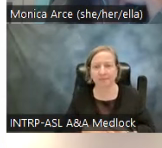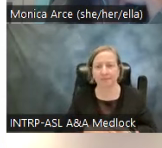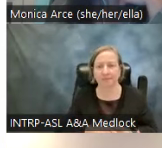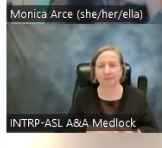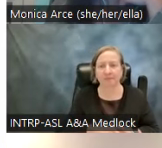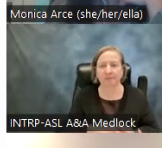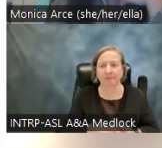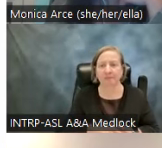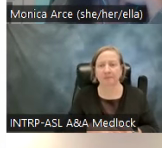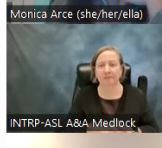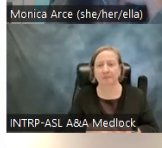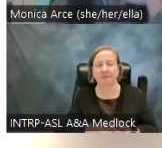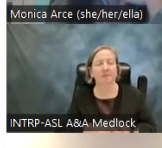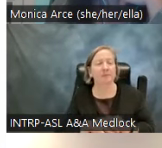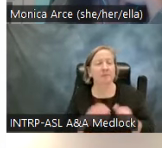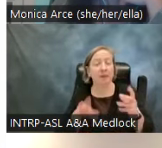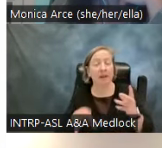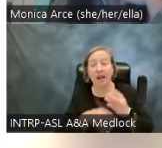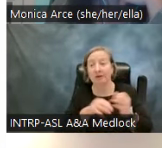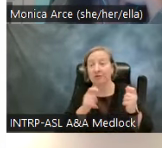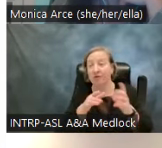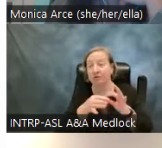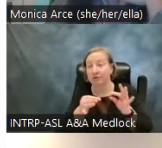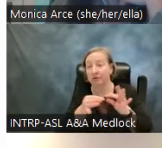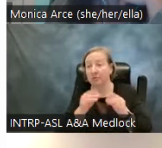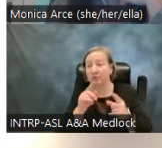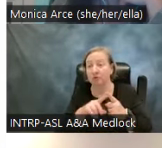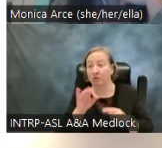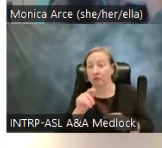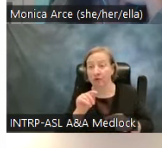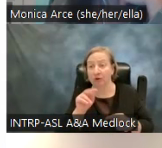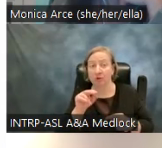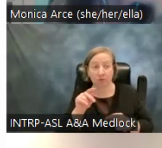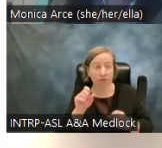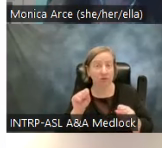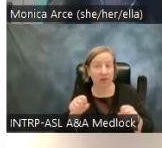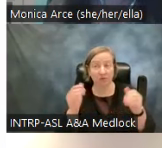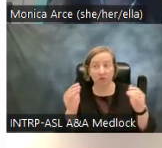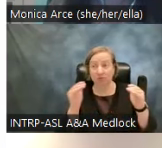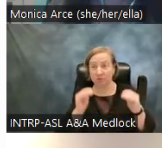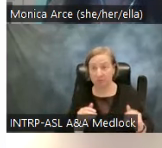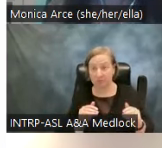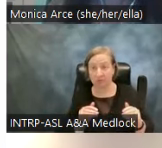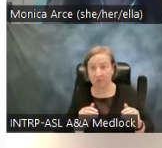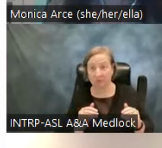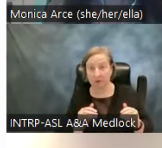Adding all these comments to the footnotes, can we move on to the next?